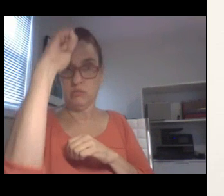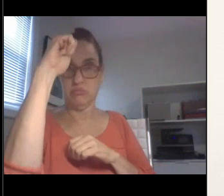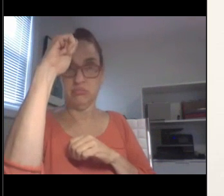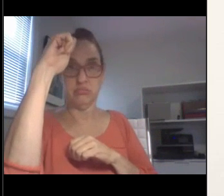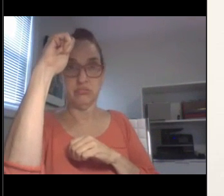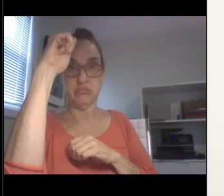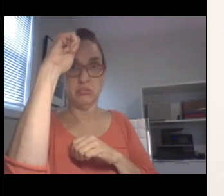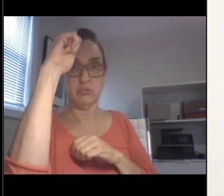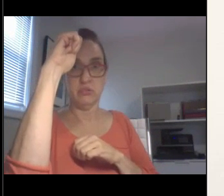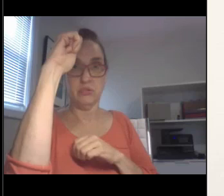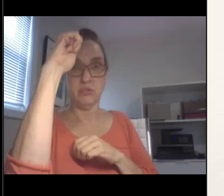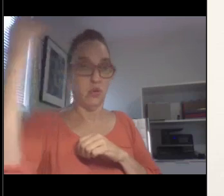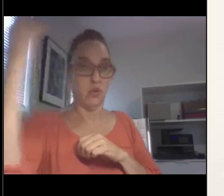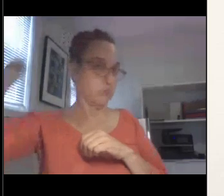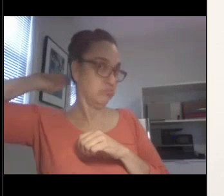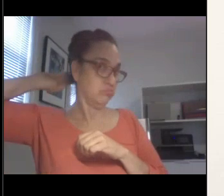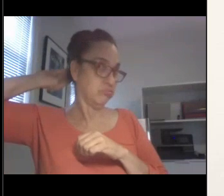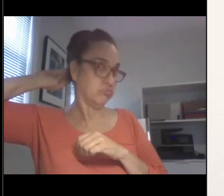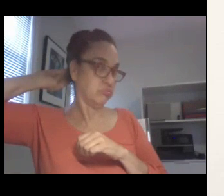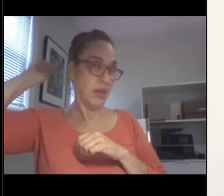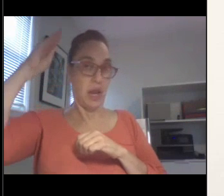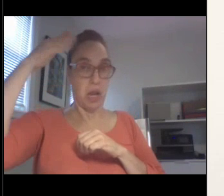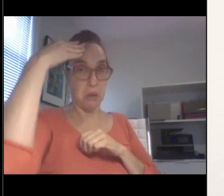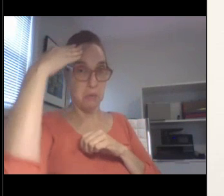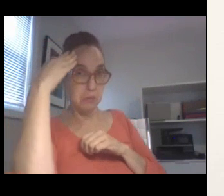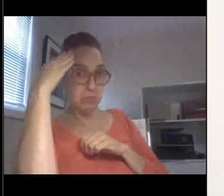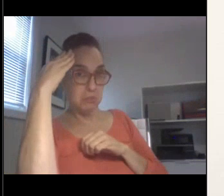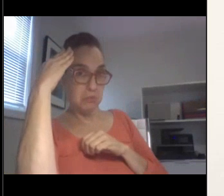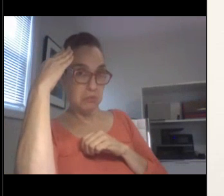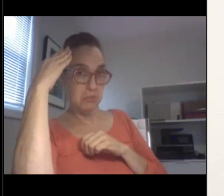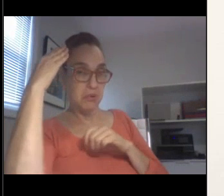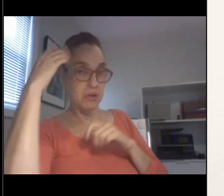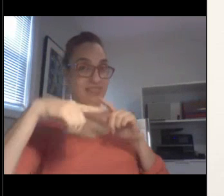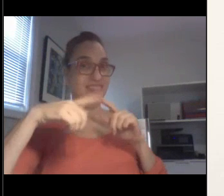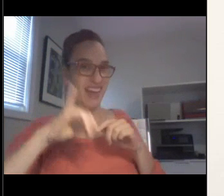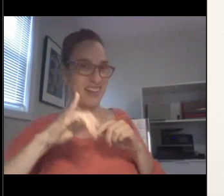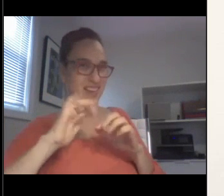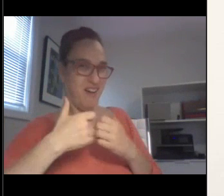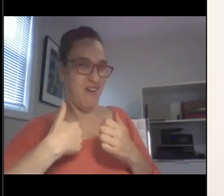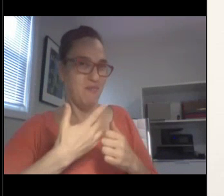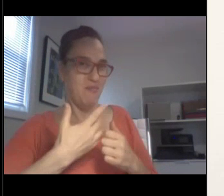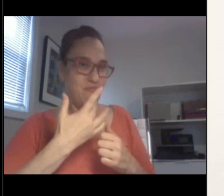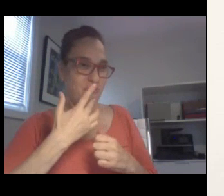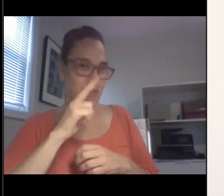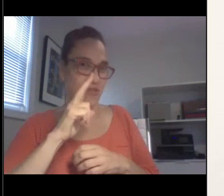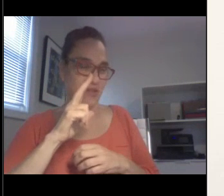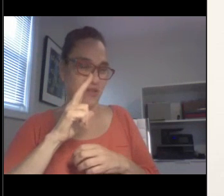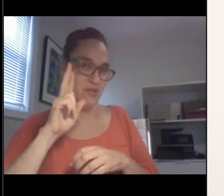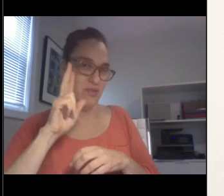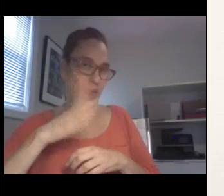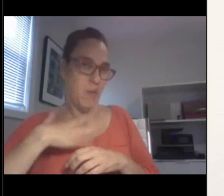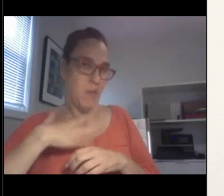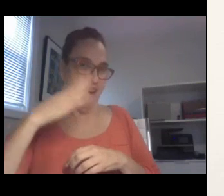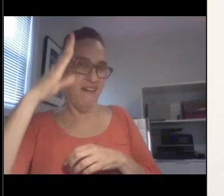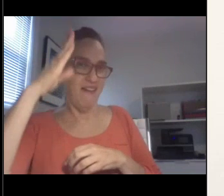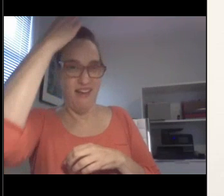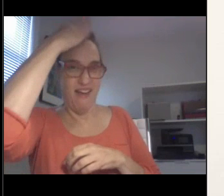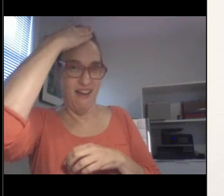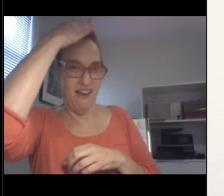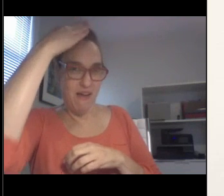straight backwards. So no off to the side, which is the way that I wear my hats, by the way. Looking a